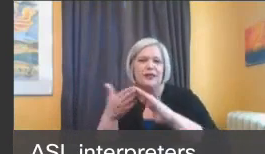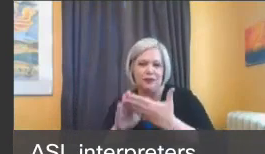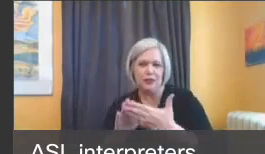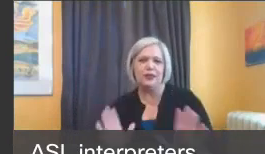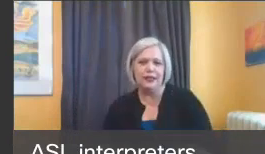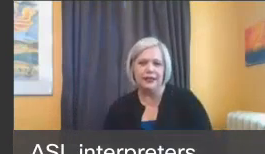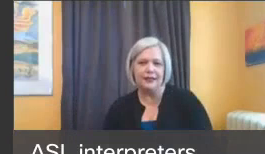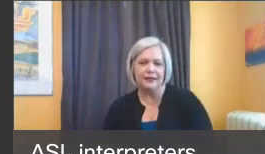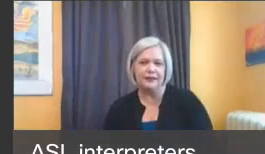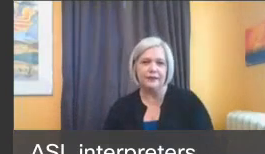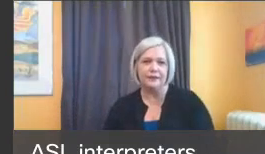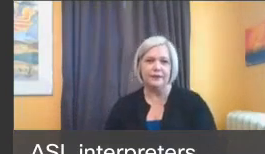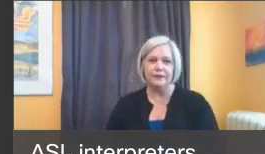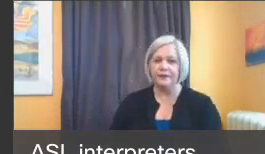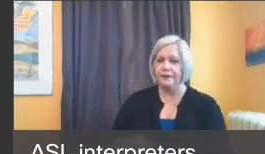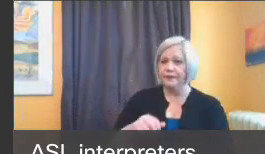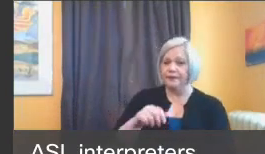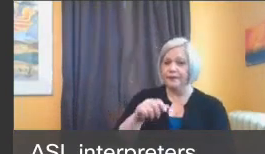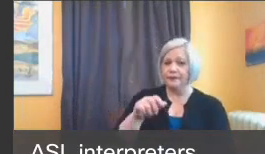Dean Tolson, do you have anything to add?